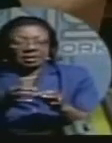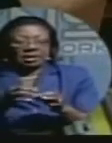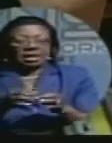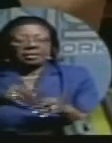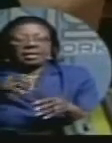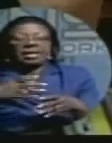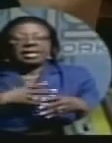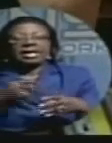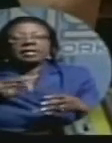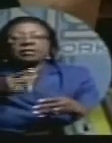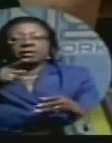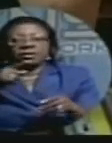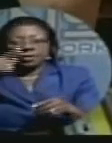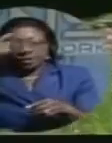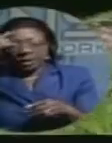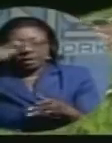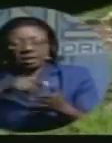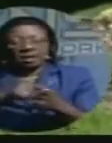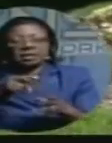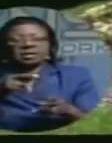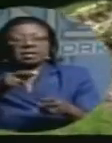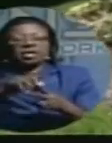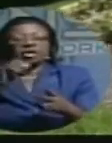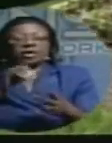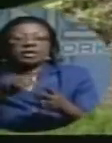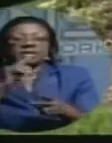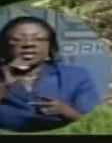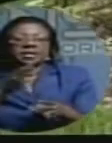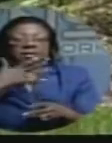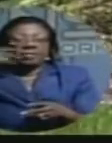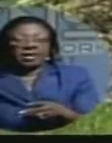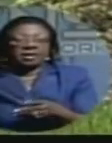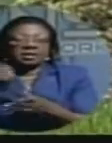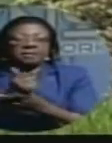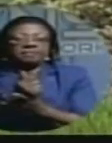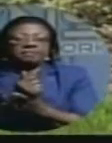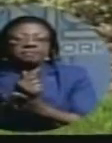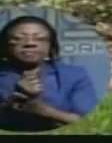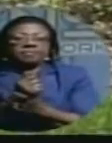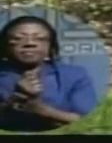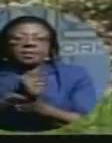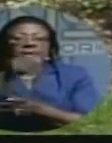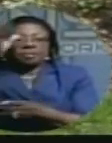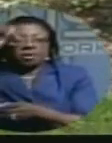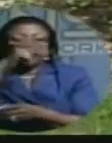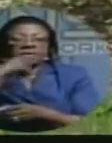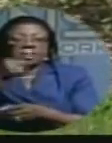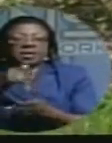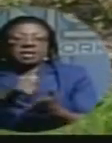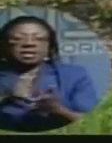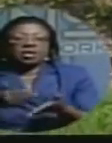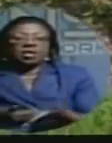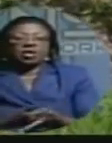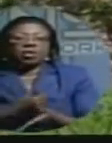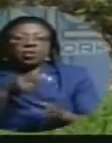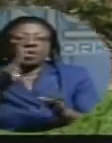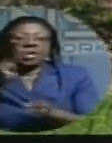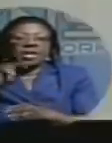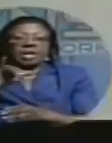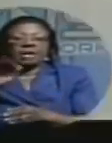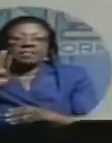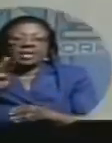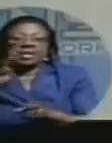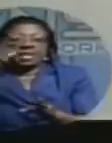my recommendation will be accepted. And once that's done, Prime Minister Christie says the announcement of the new NIB chairman should come immediately